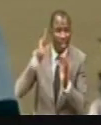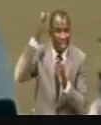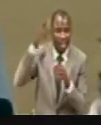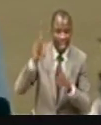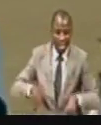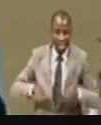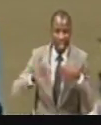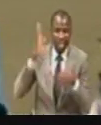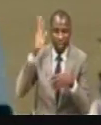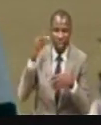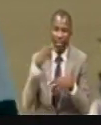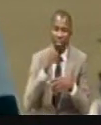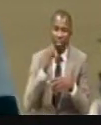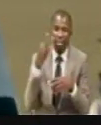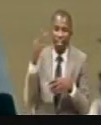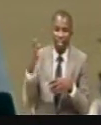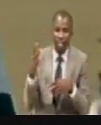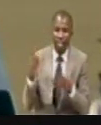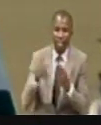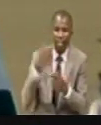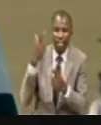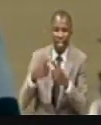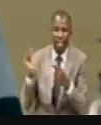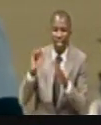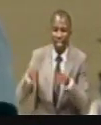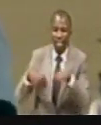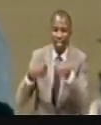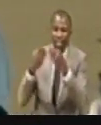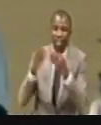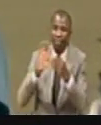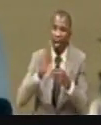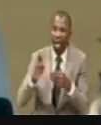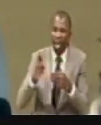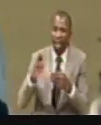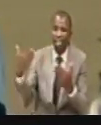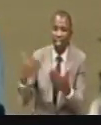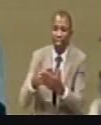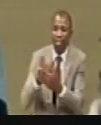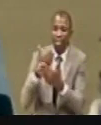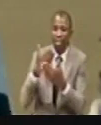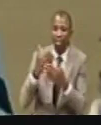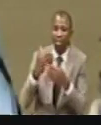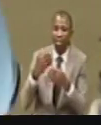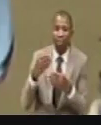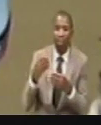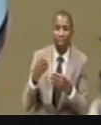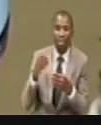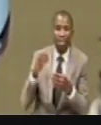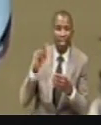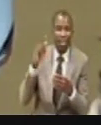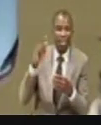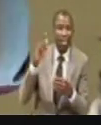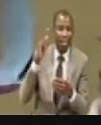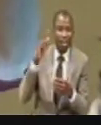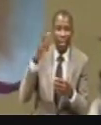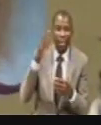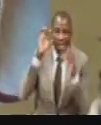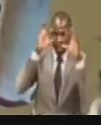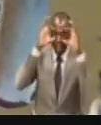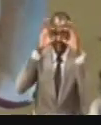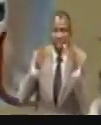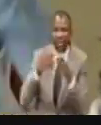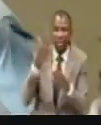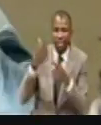later stage, I might not see. I said, God forbid. But I wanted to go with his advice, and they gave me new glasses